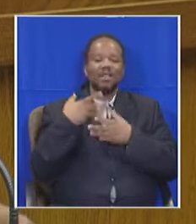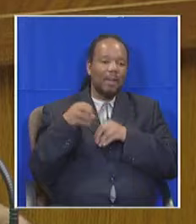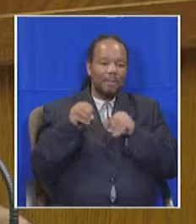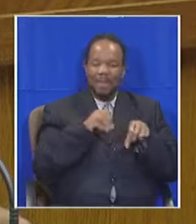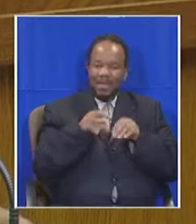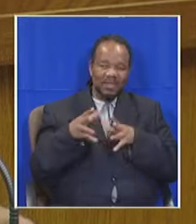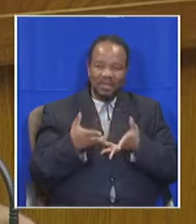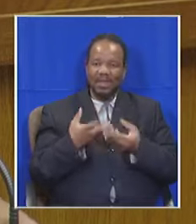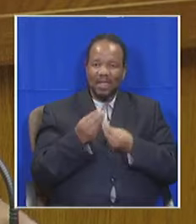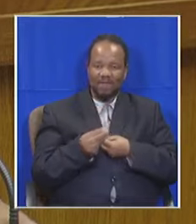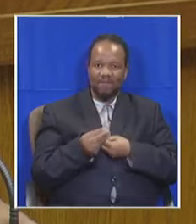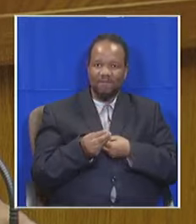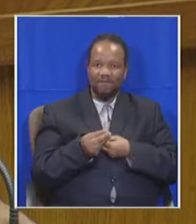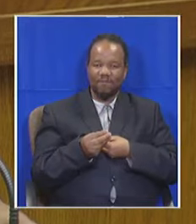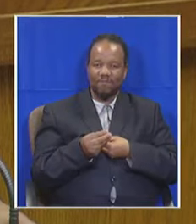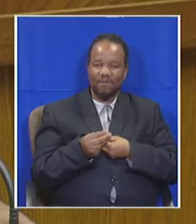A bone